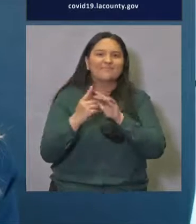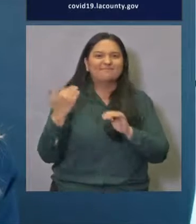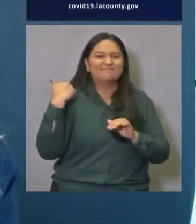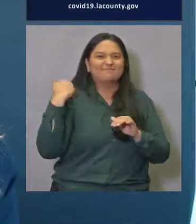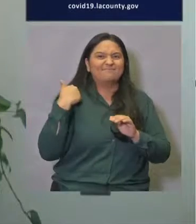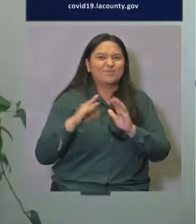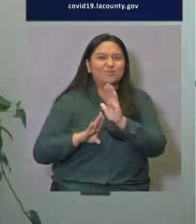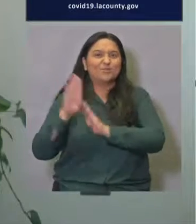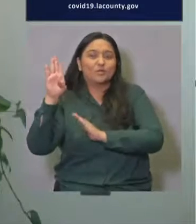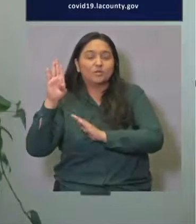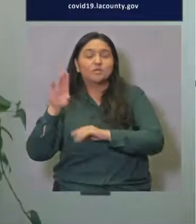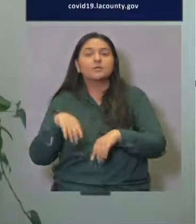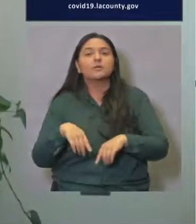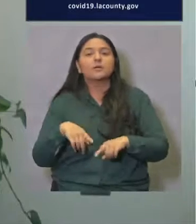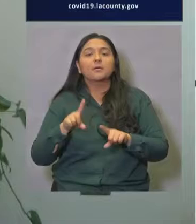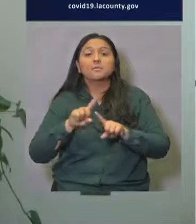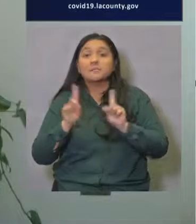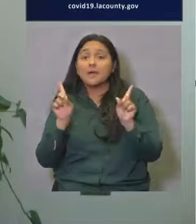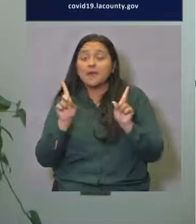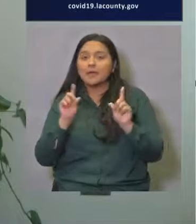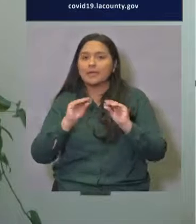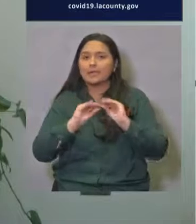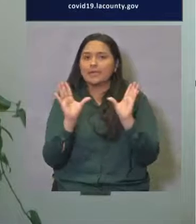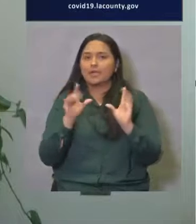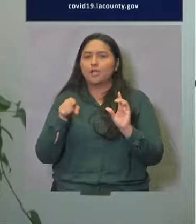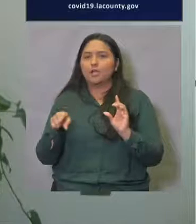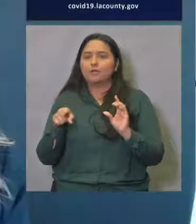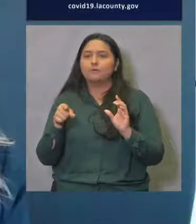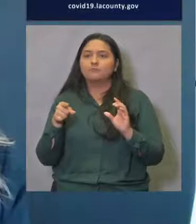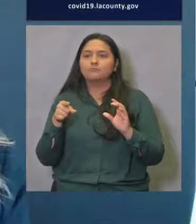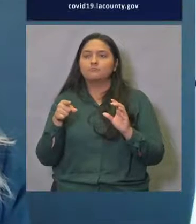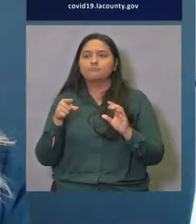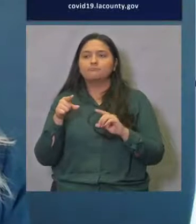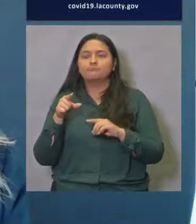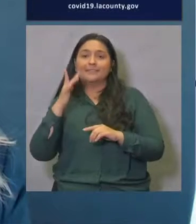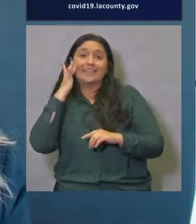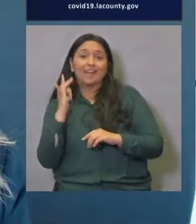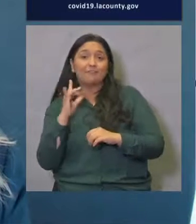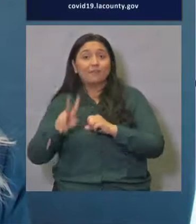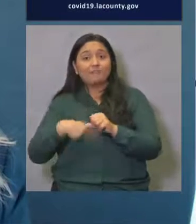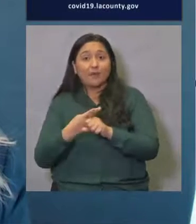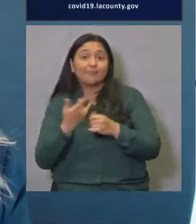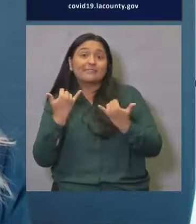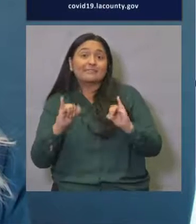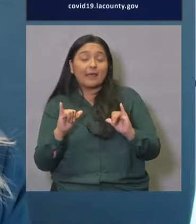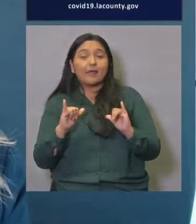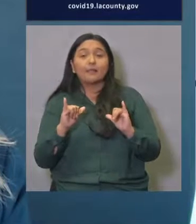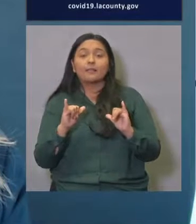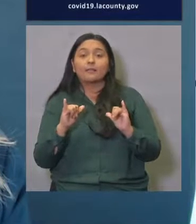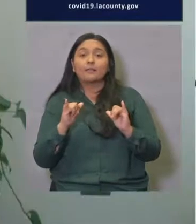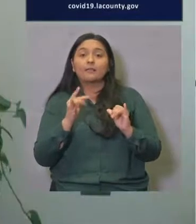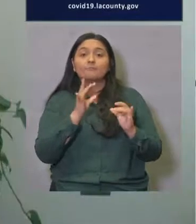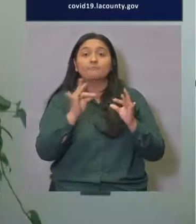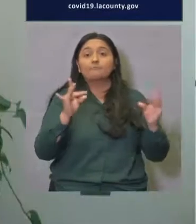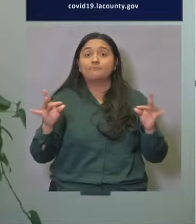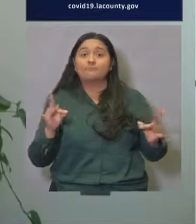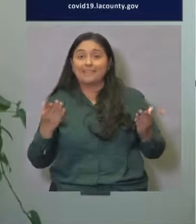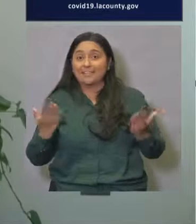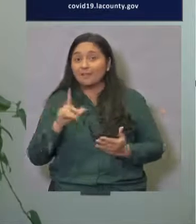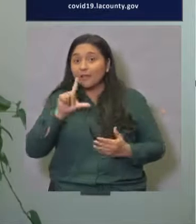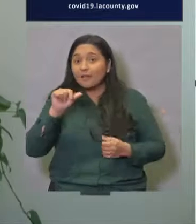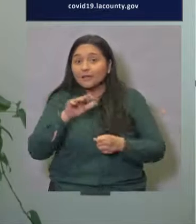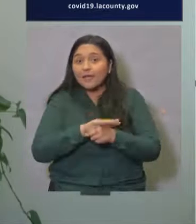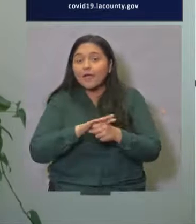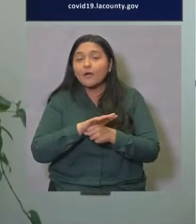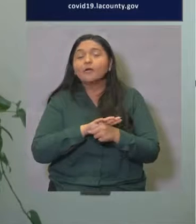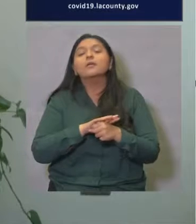if that's the variant that's still in some ways dominating or still, circulating in very high numbers here in LA County,